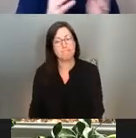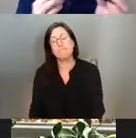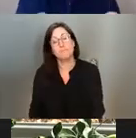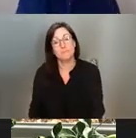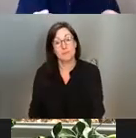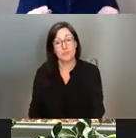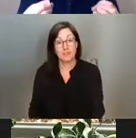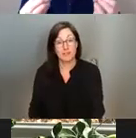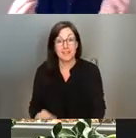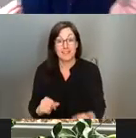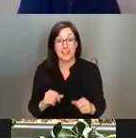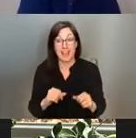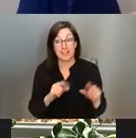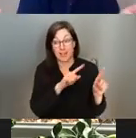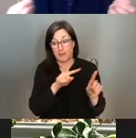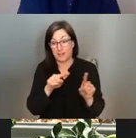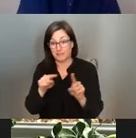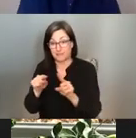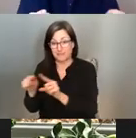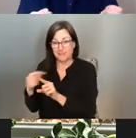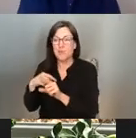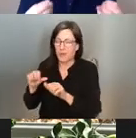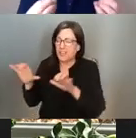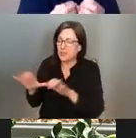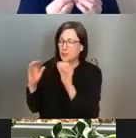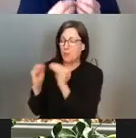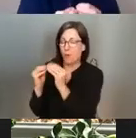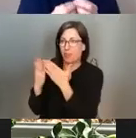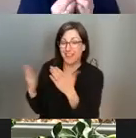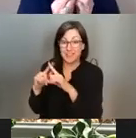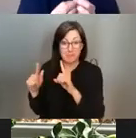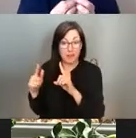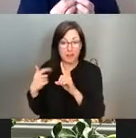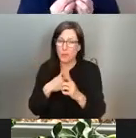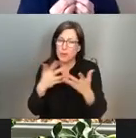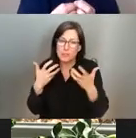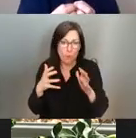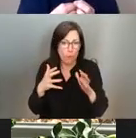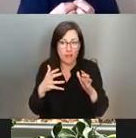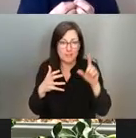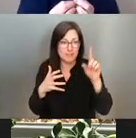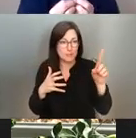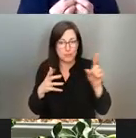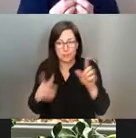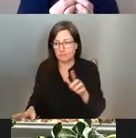as it gets smaller, we're able to do more things, but we don't want to lose the learner in that whole